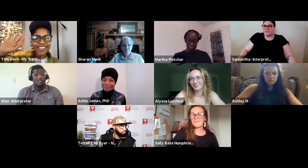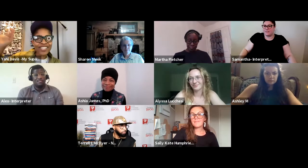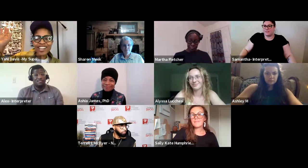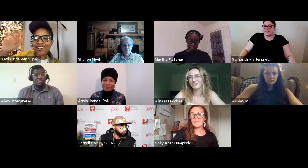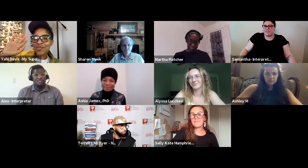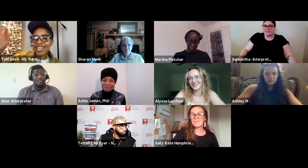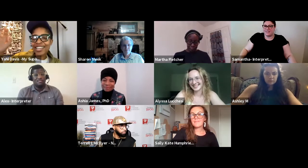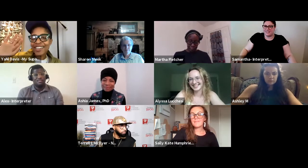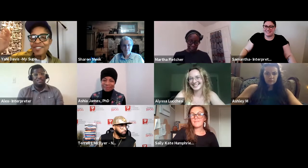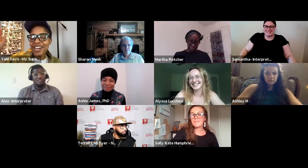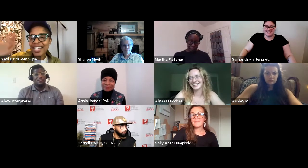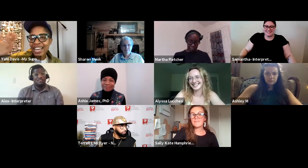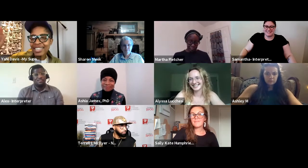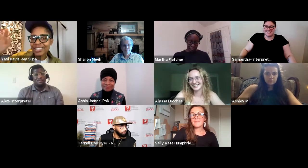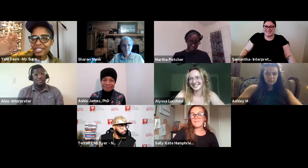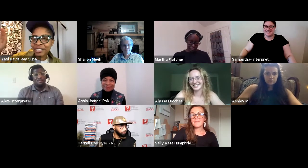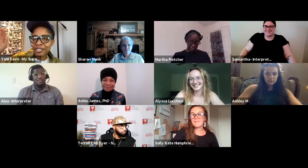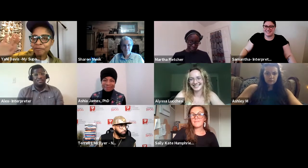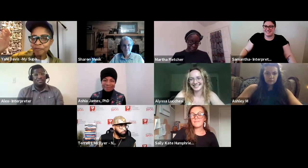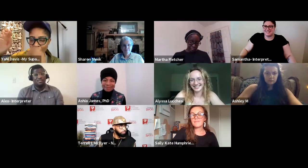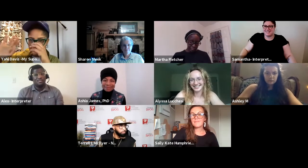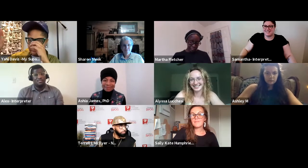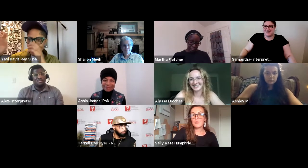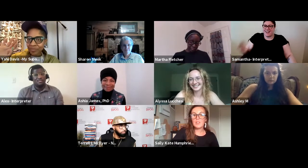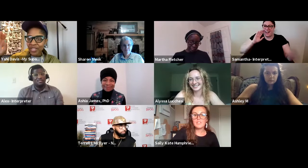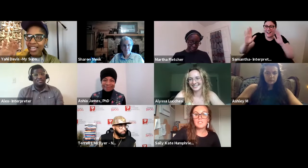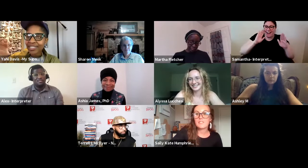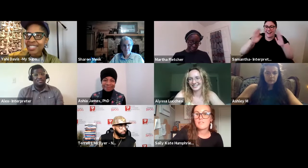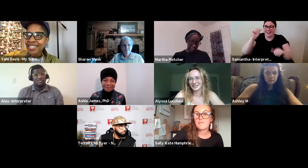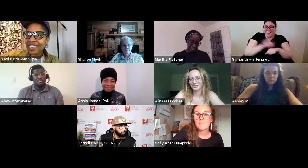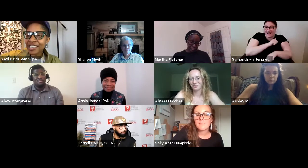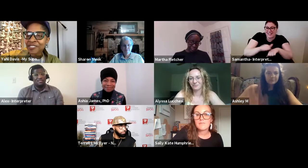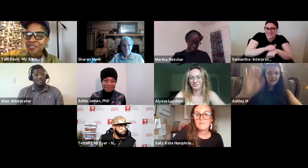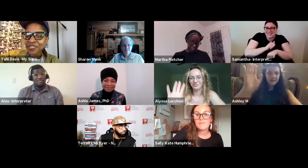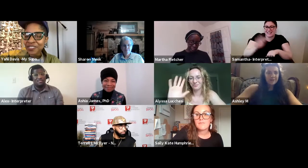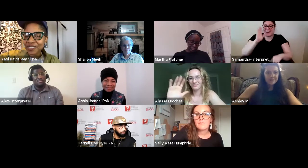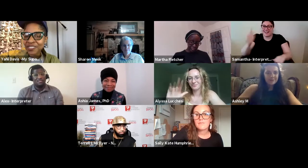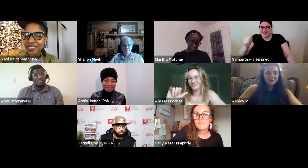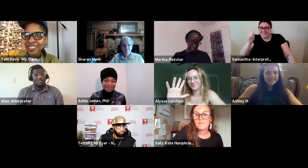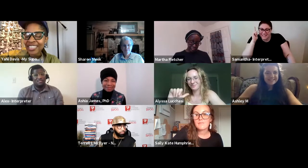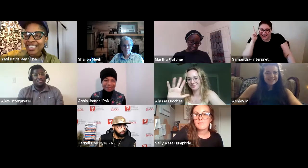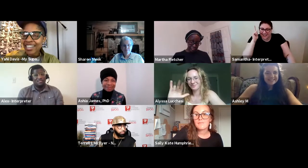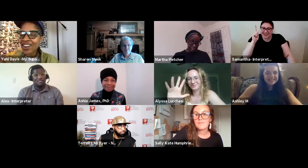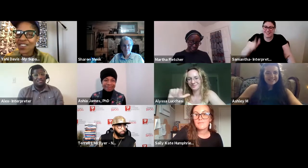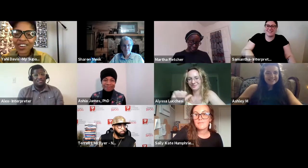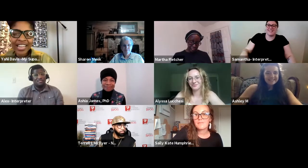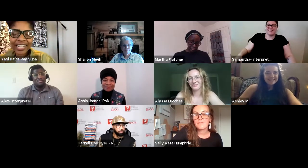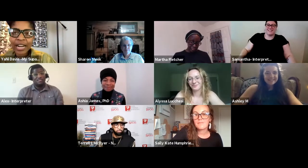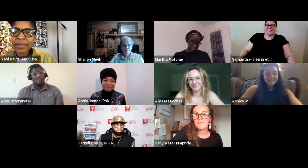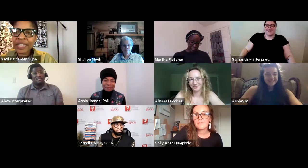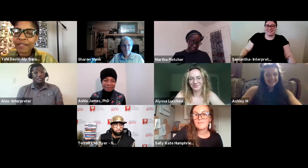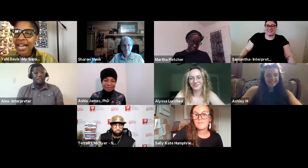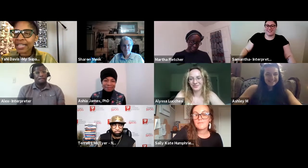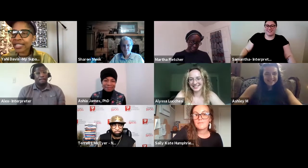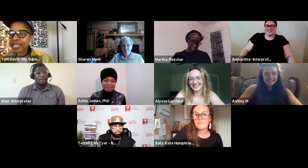Yes, giving y'all a wave. Hi, Ashley. Hi, Alyssa. All right.